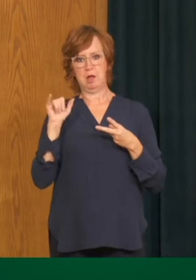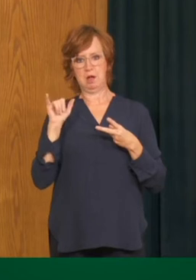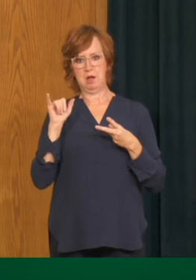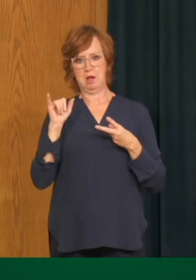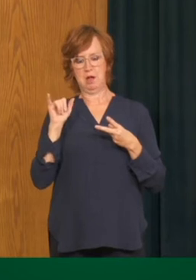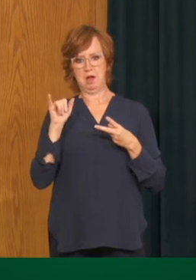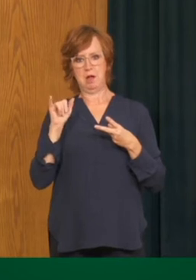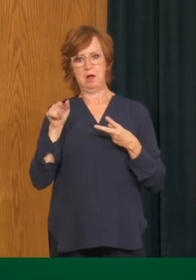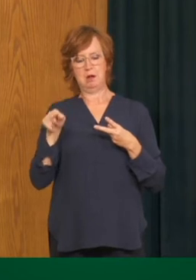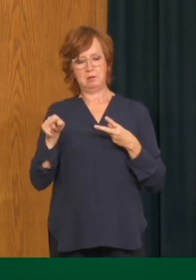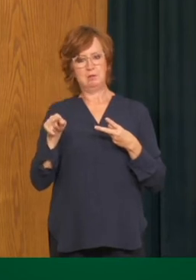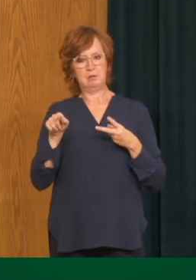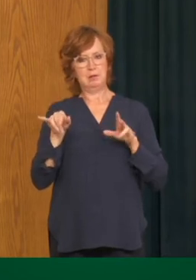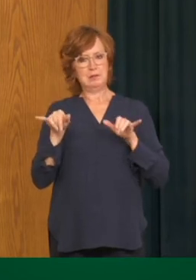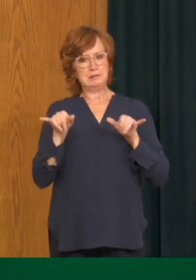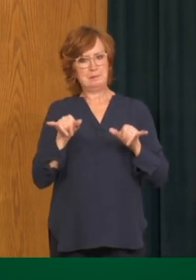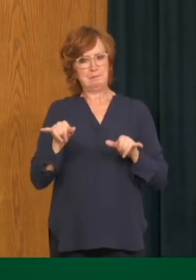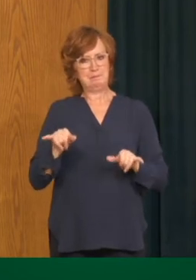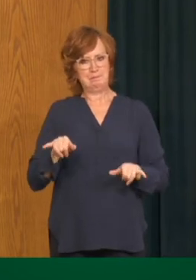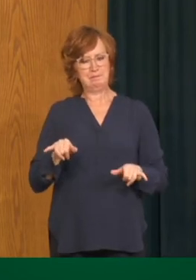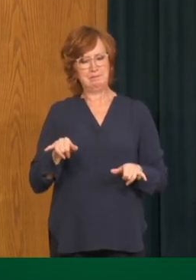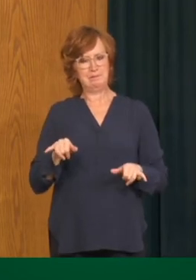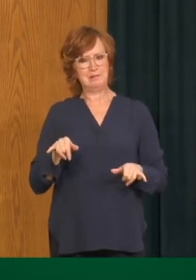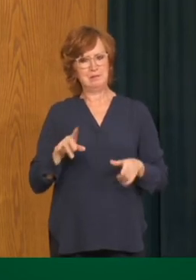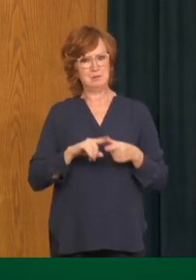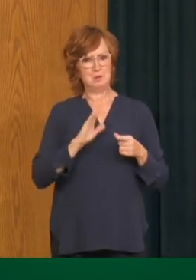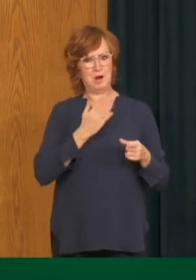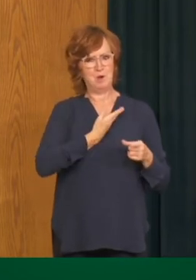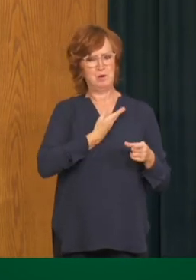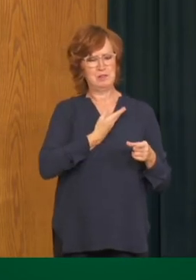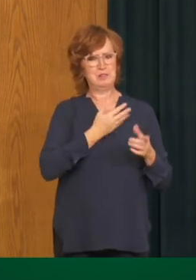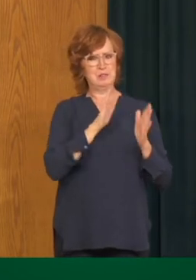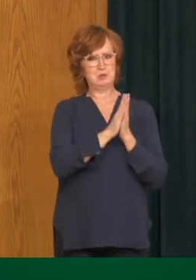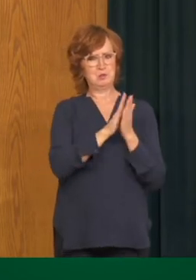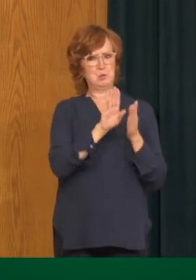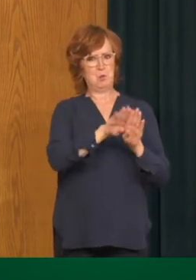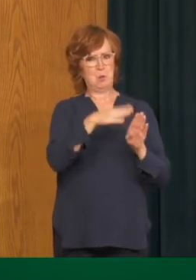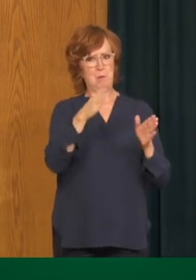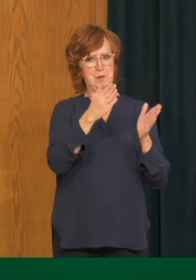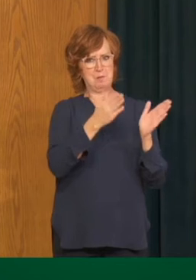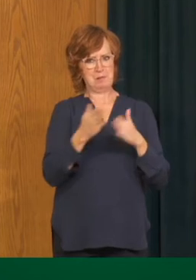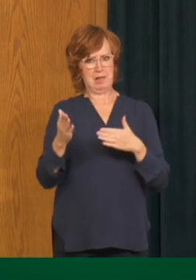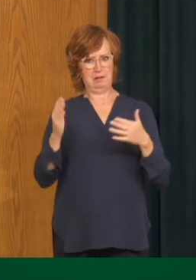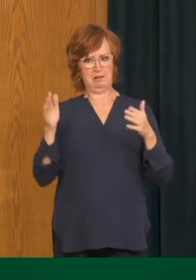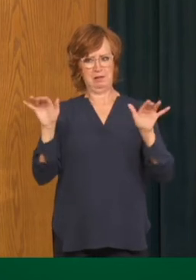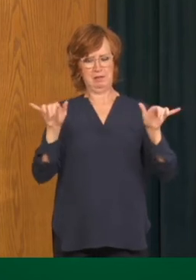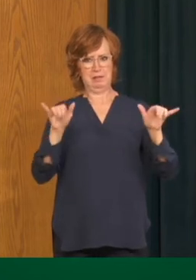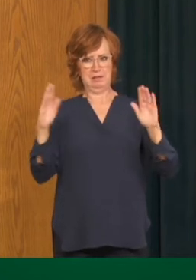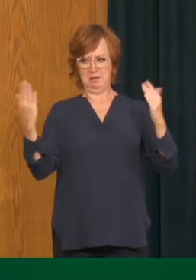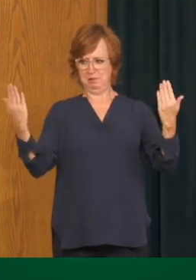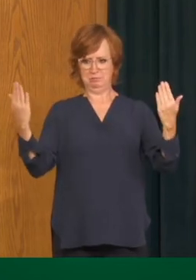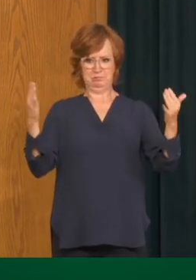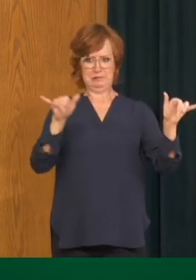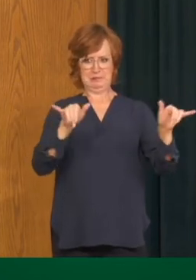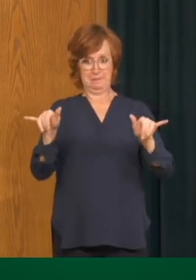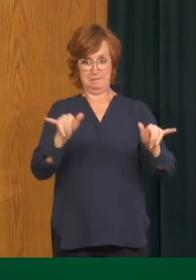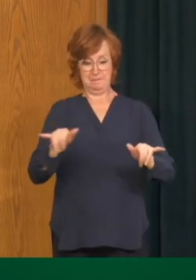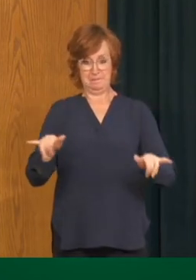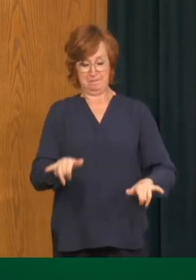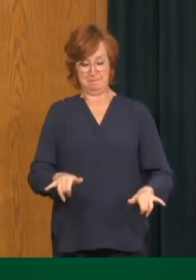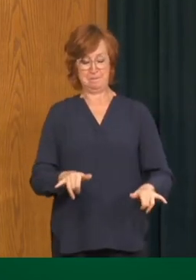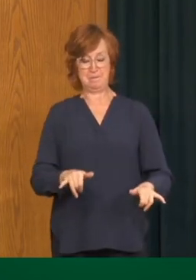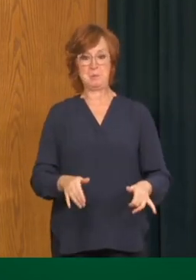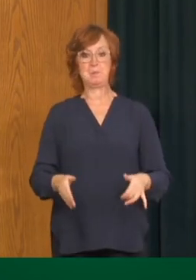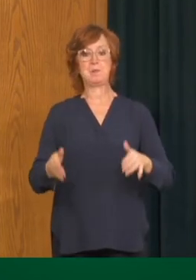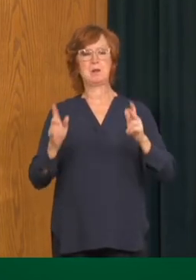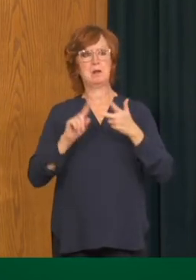4 enhancements to the school reopening plan. And then similarly, the Public Health Agency of Canada guidance on schools that was first